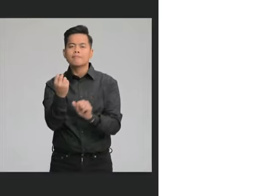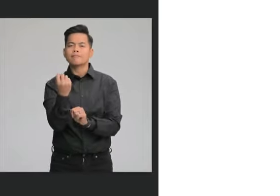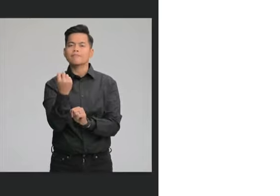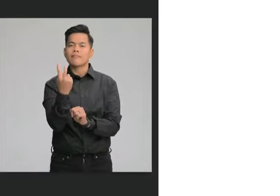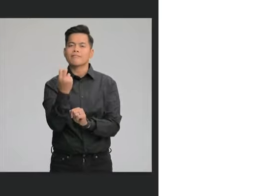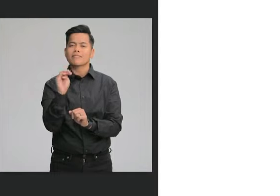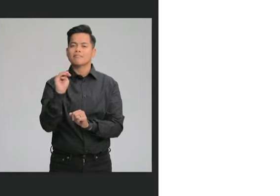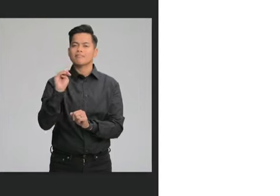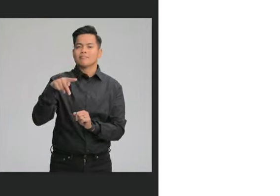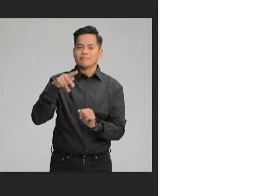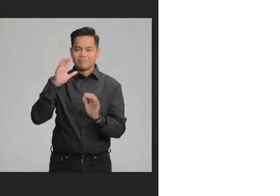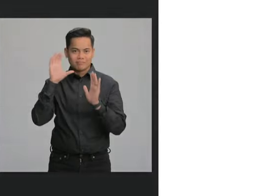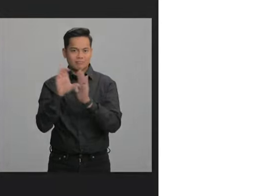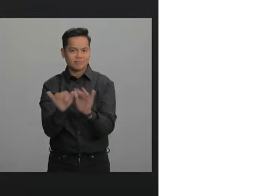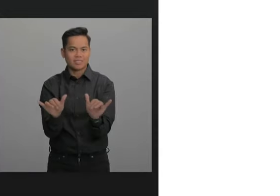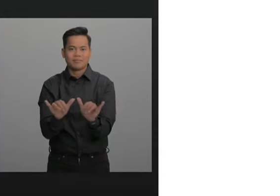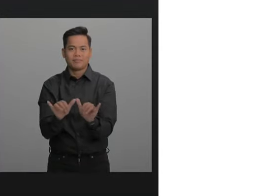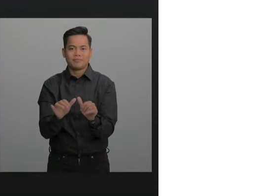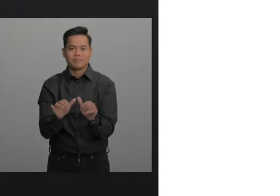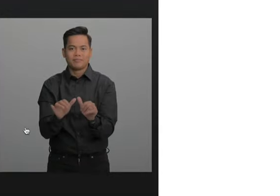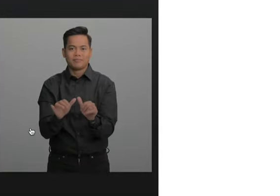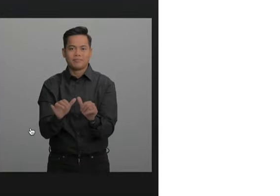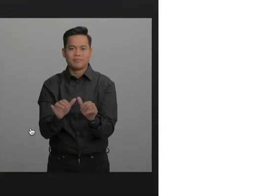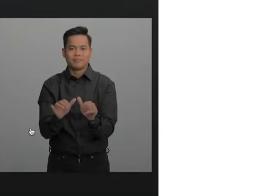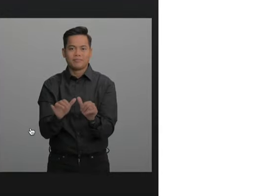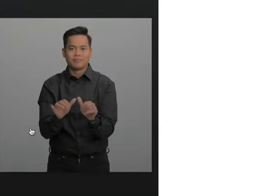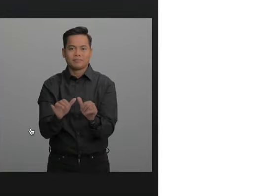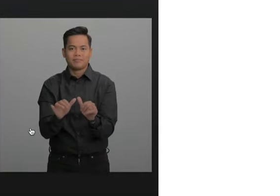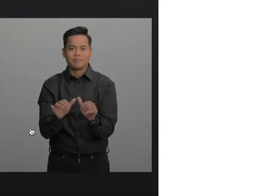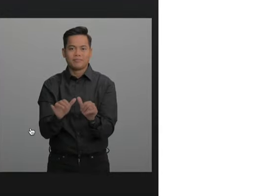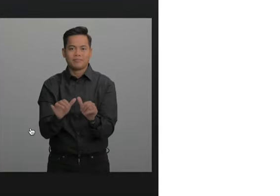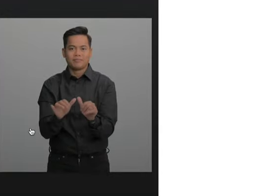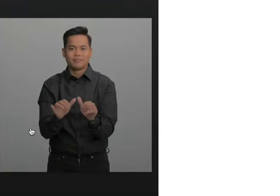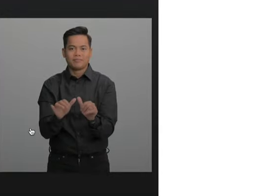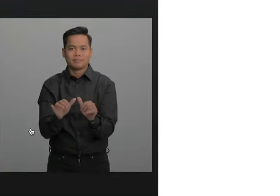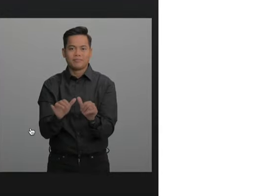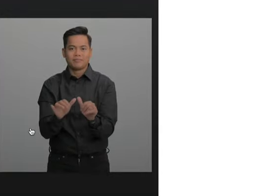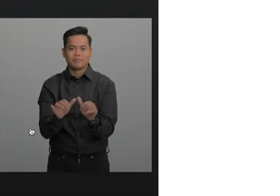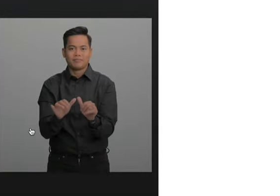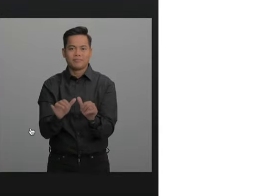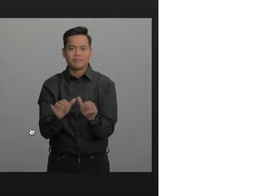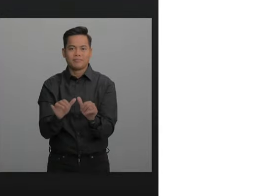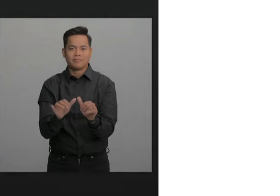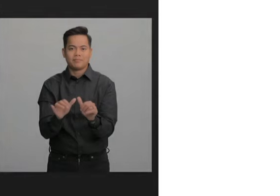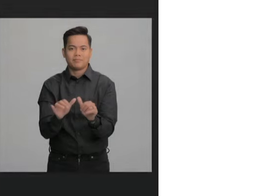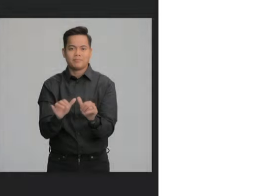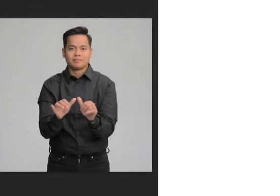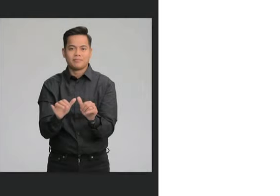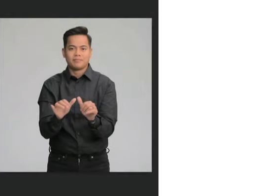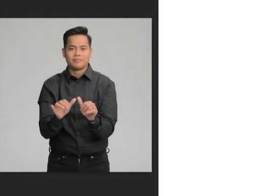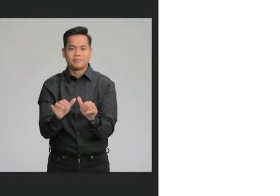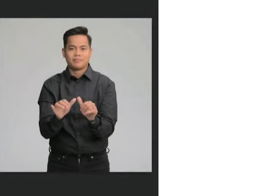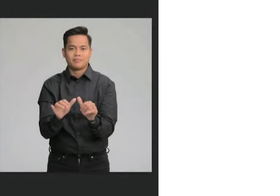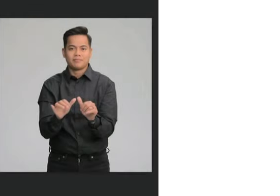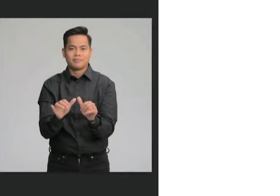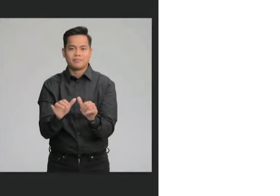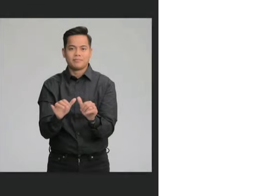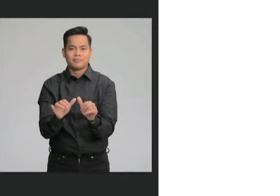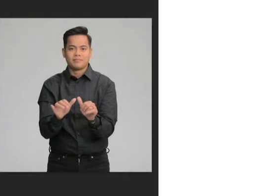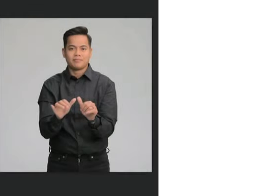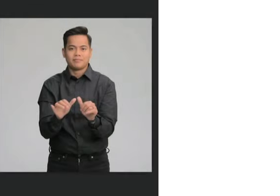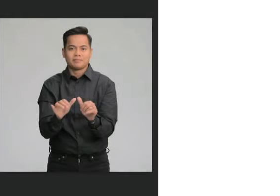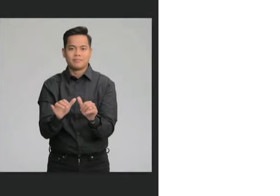the practical 12 megapixel photo size. Okay, so what I'm assuming is happening here is you have 4 different pixels that can each register their